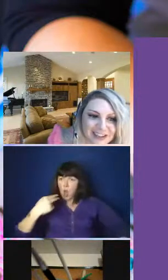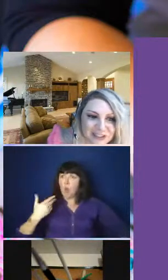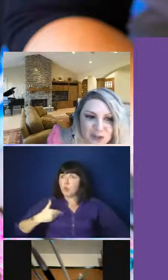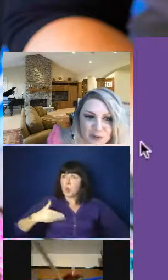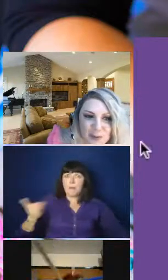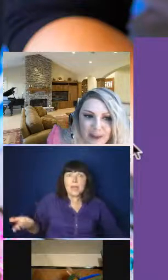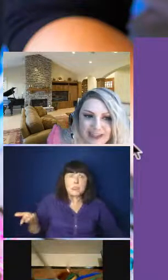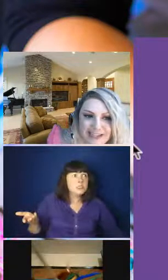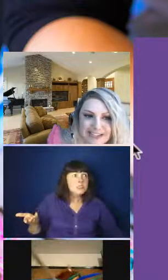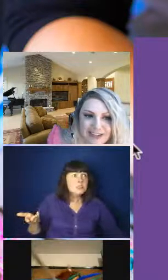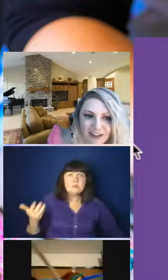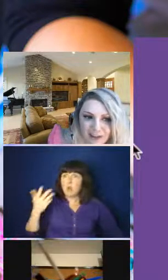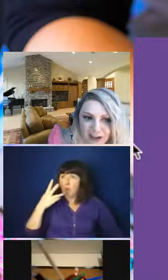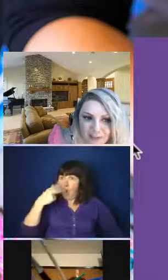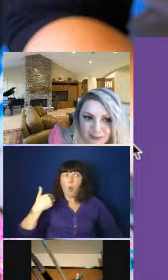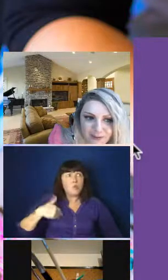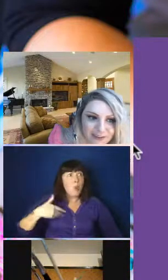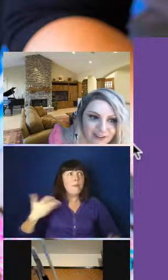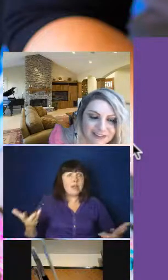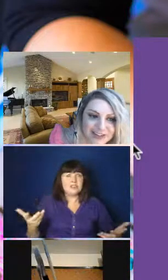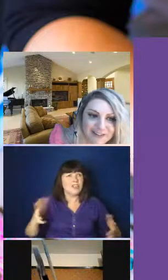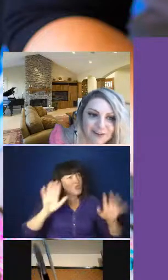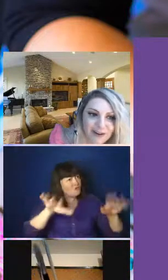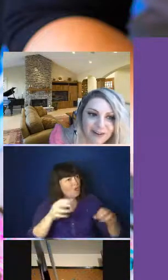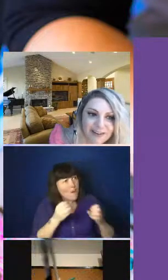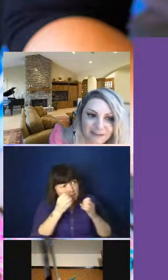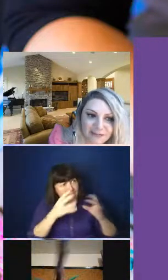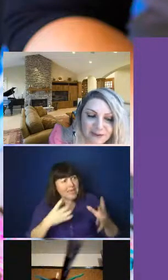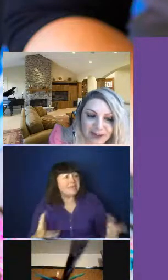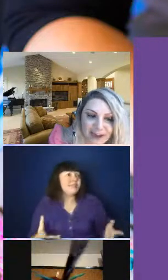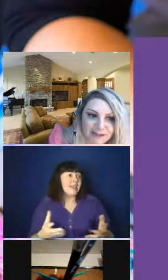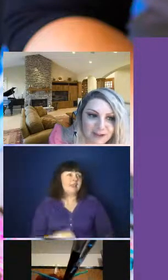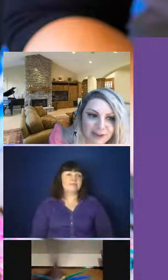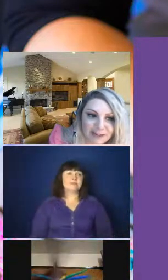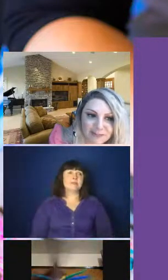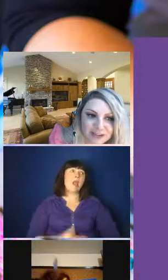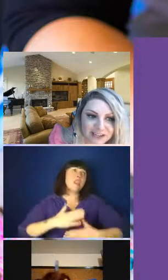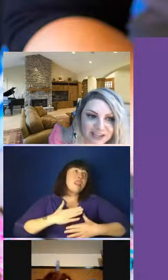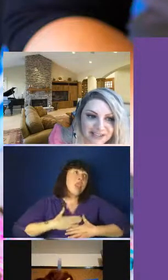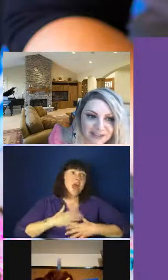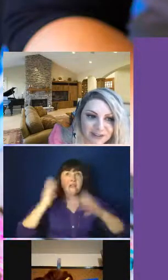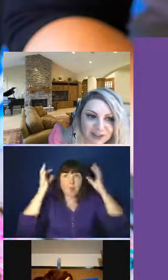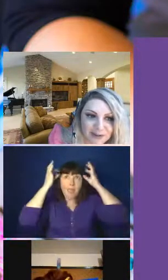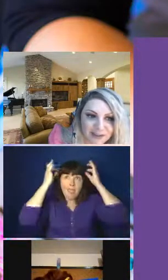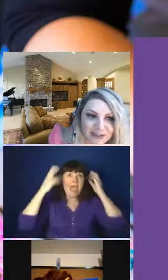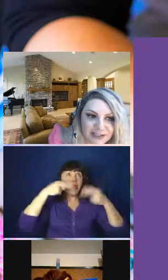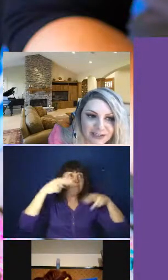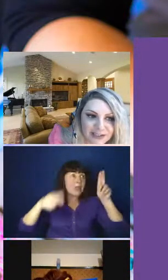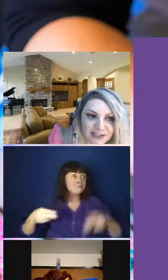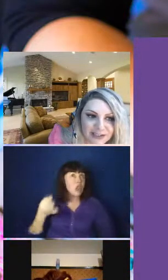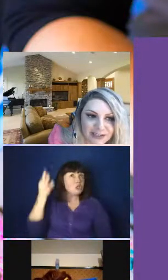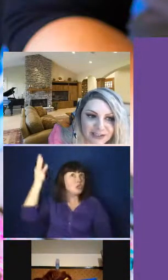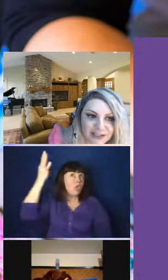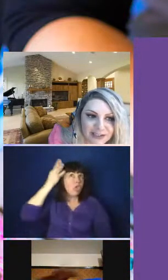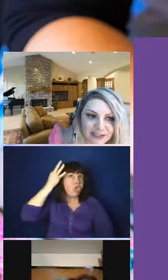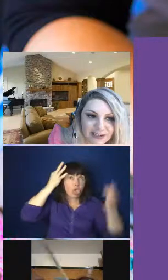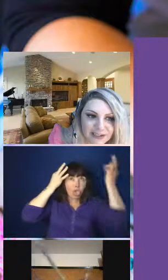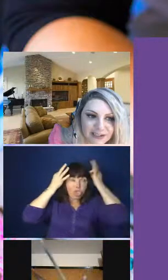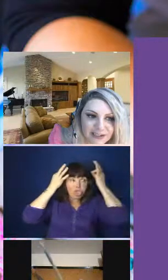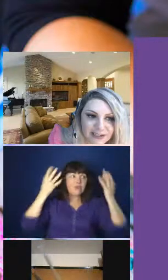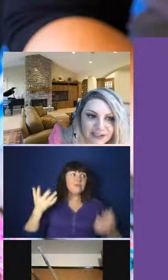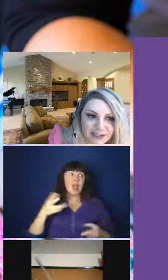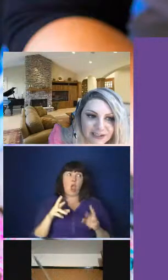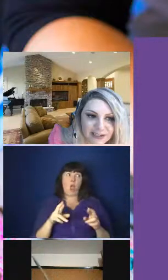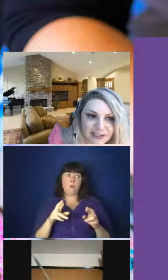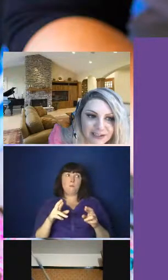I can't do You're technology. Amazing. I hope, I tell you what, I love your hair and your paintbrushes. I hope I look like that